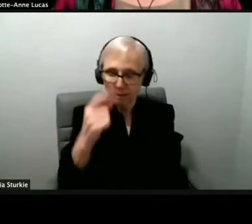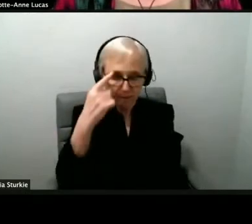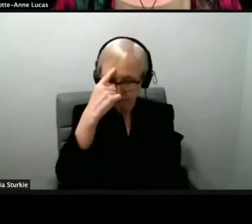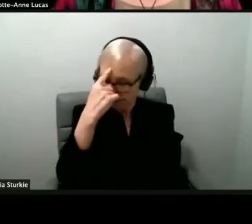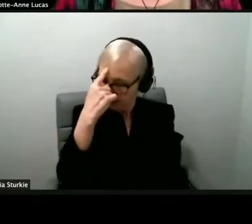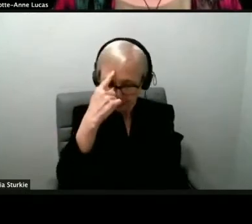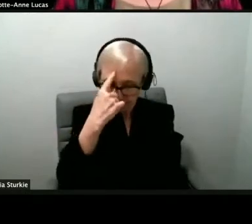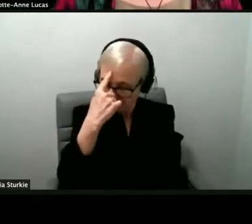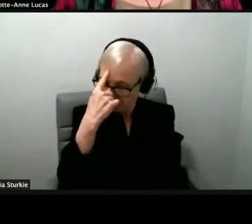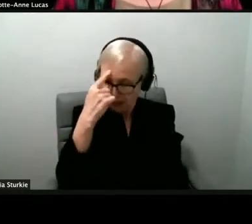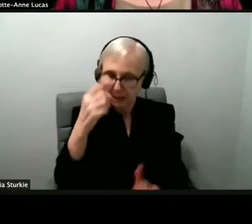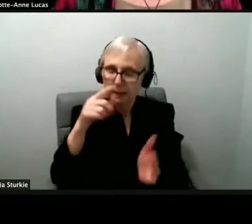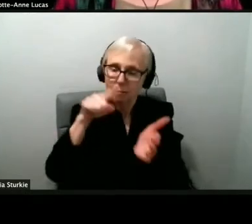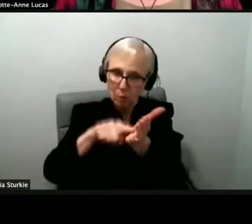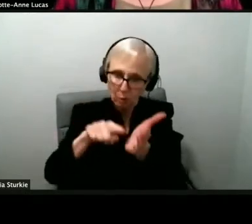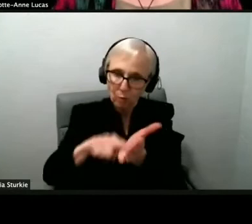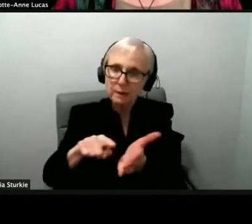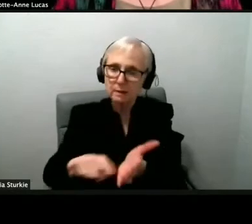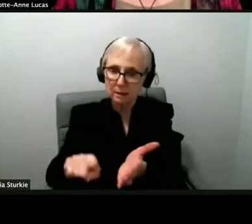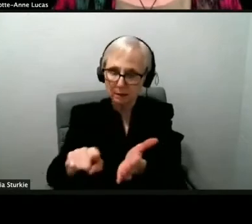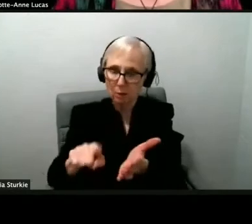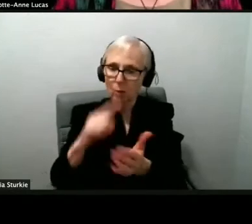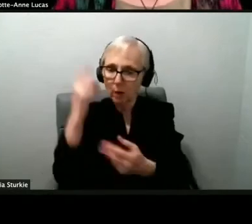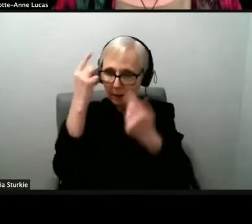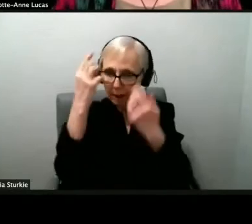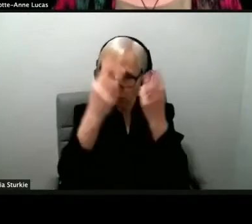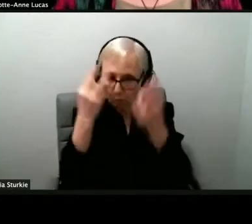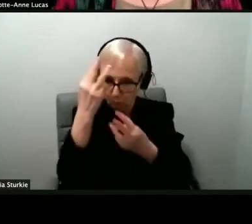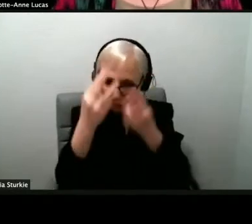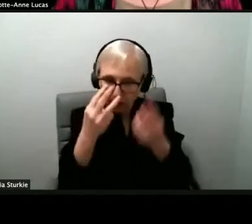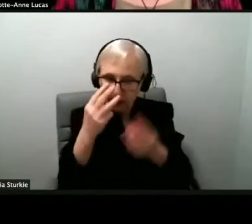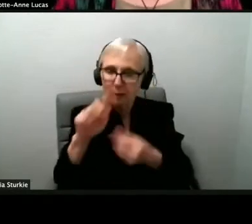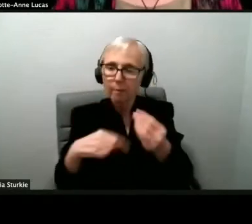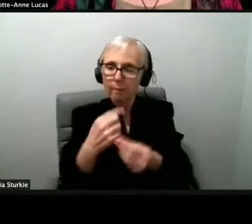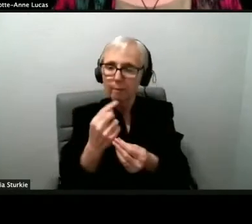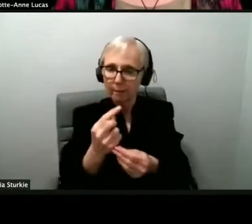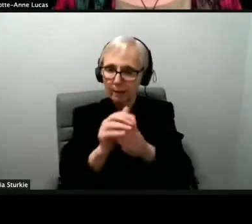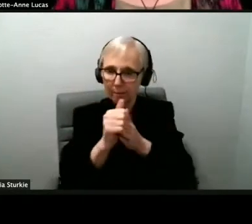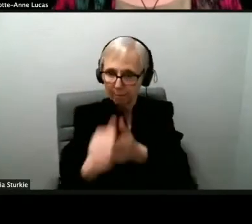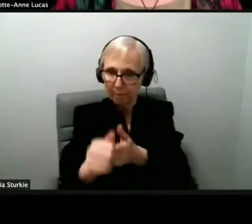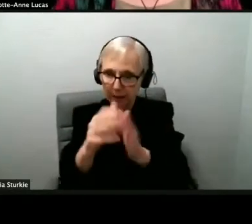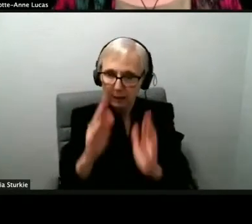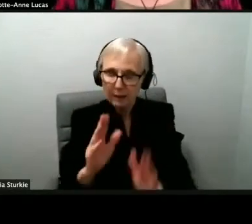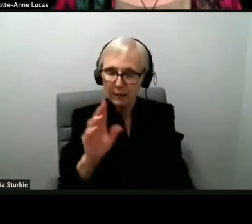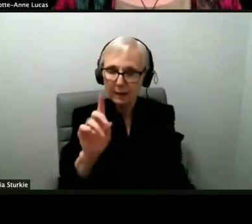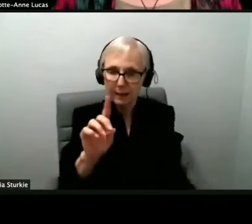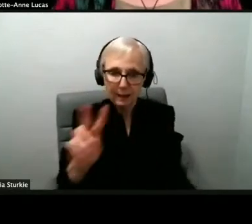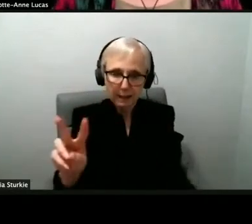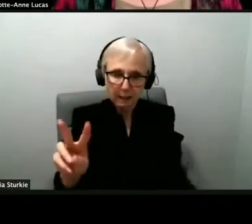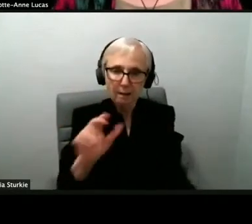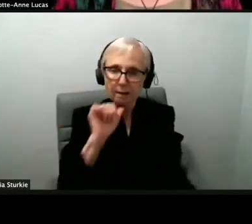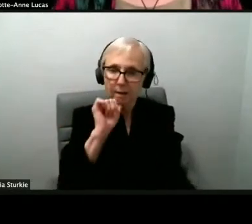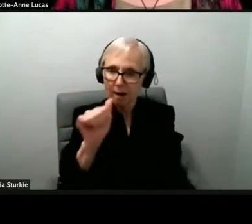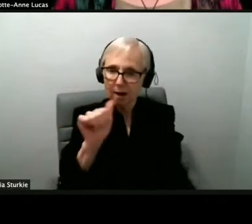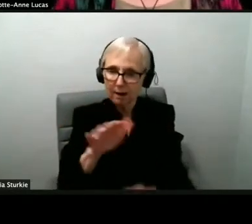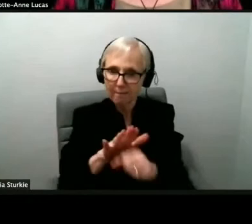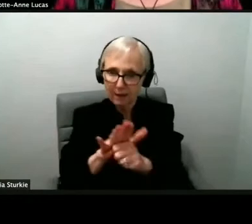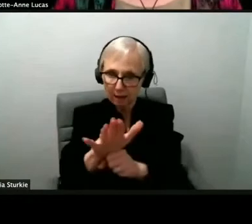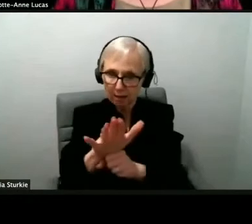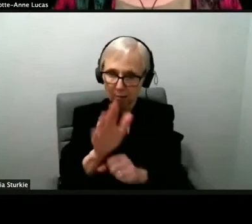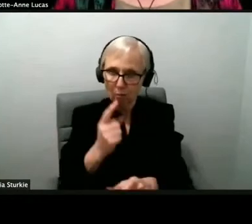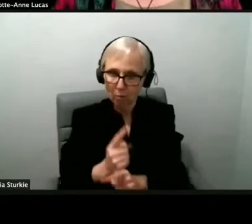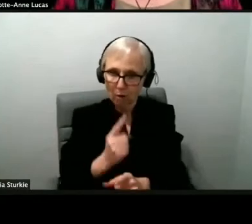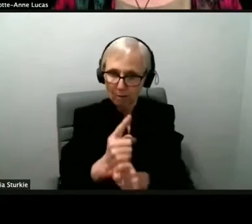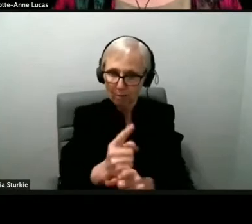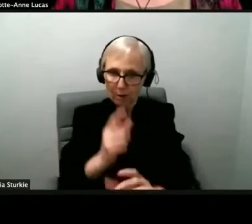to have to do more research on that. What I'm worried about is being a leader in District 2 and not having proper communication